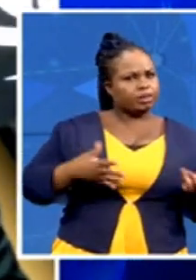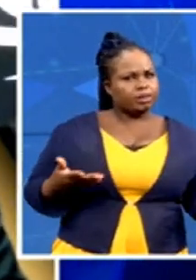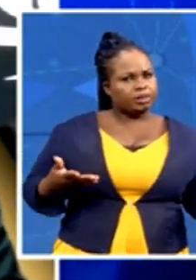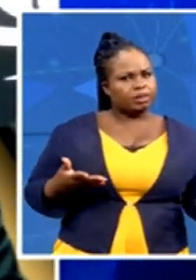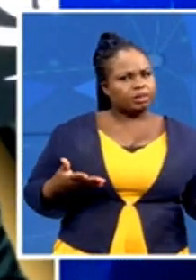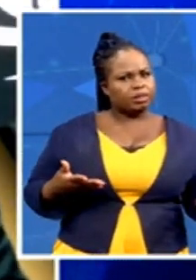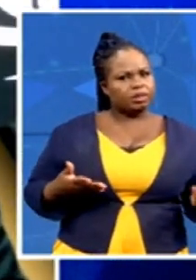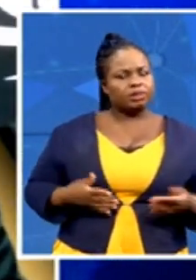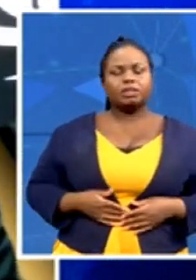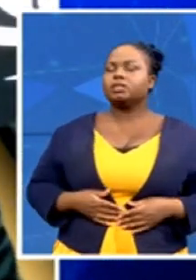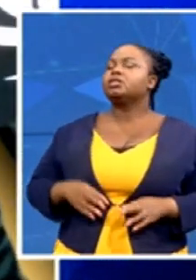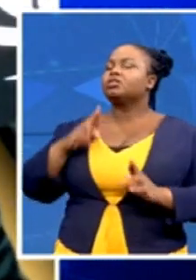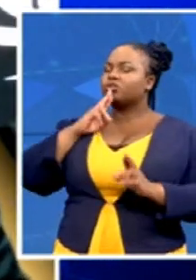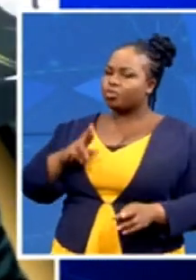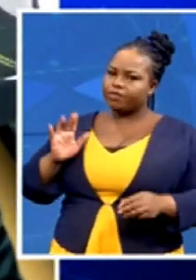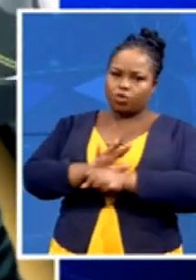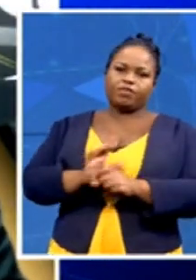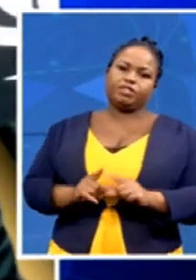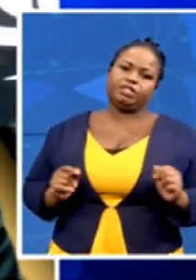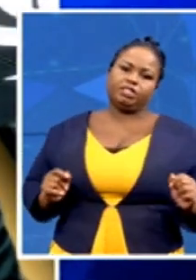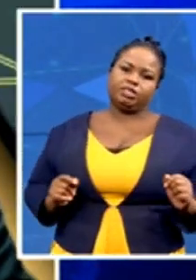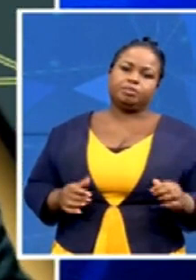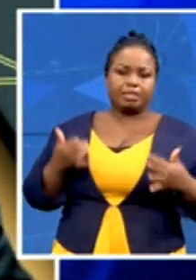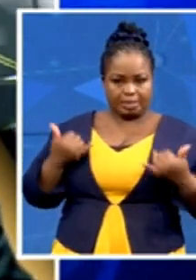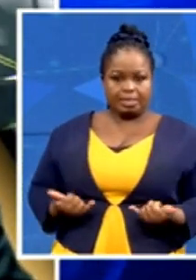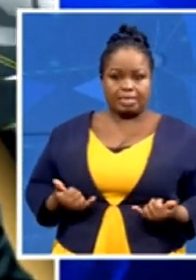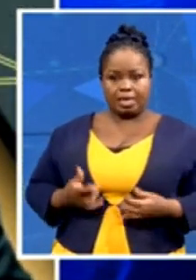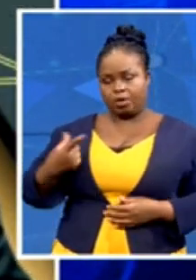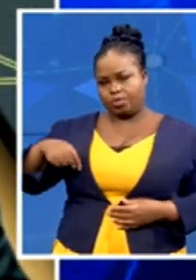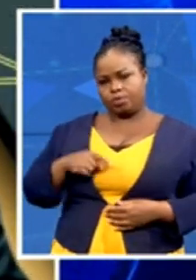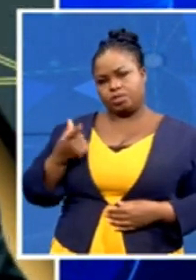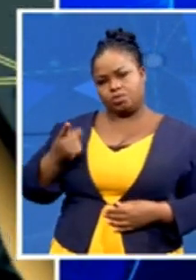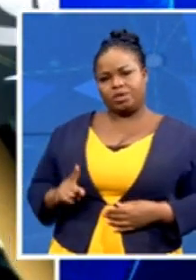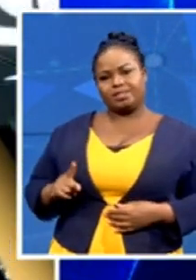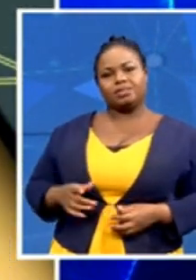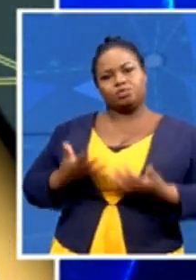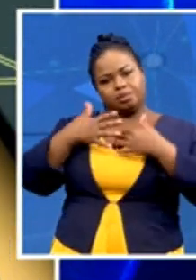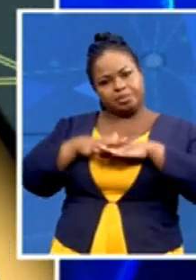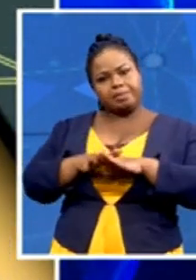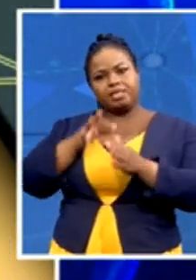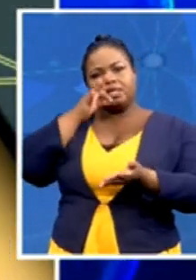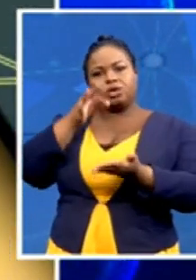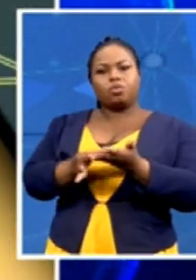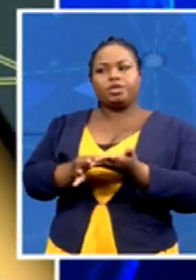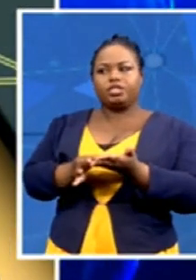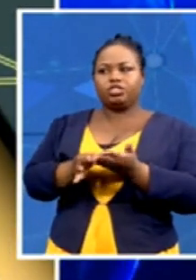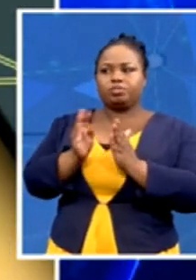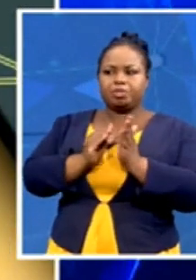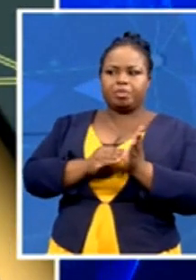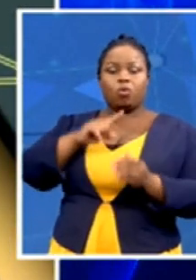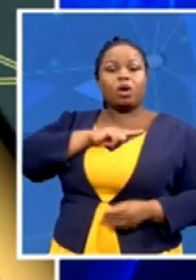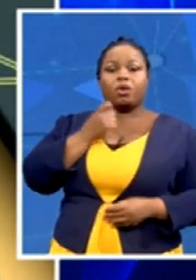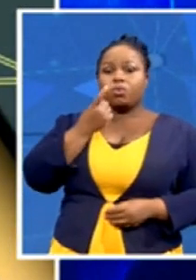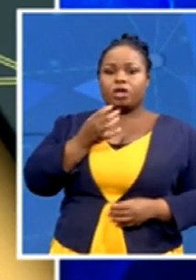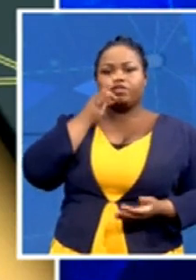complete. What we are now doing is implementing the recommendations, because one of the recommendations would then be recover